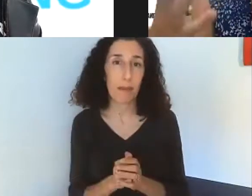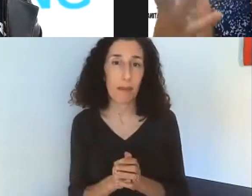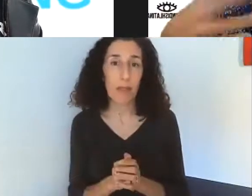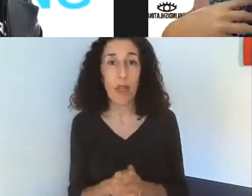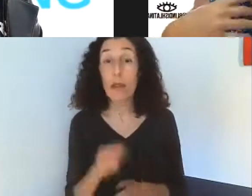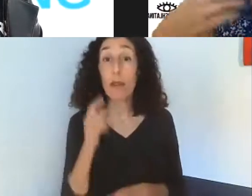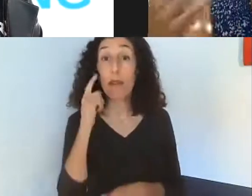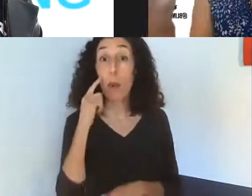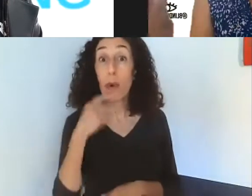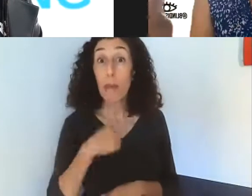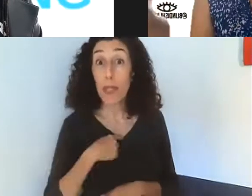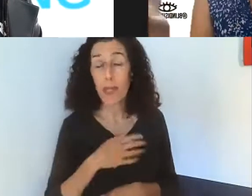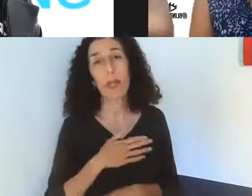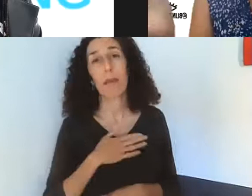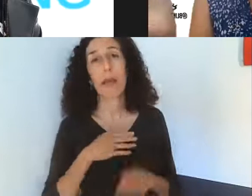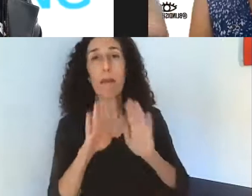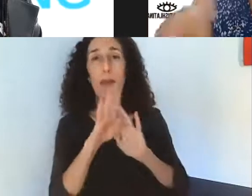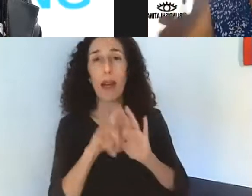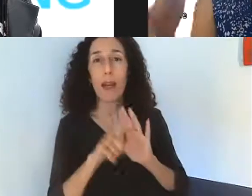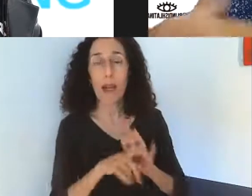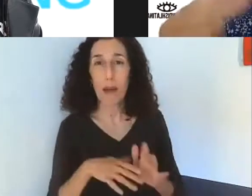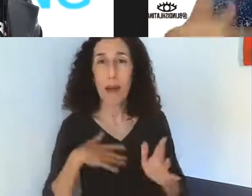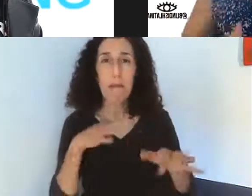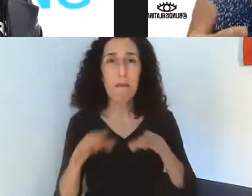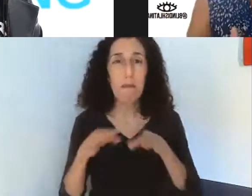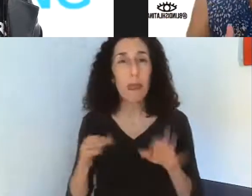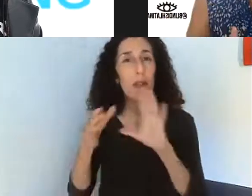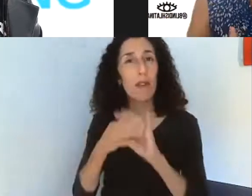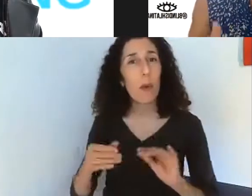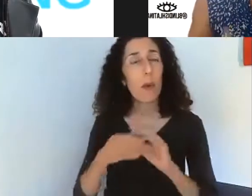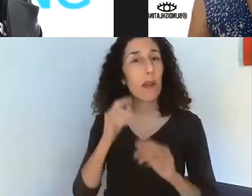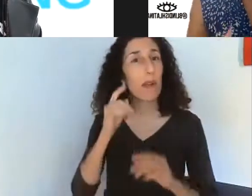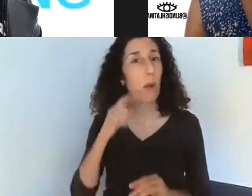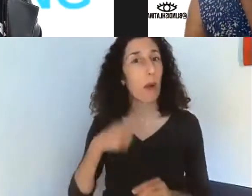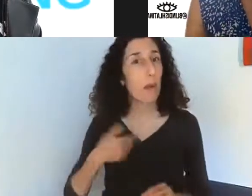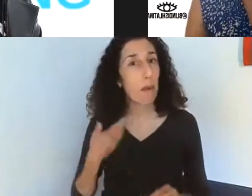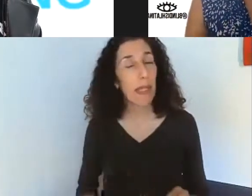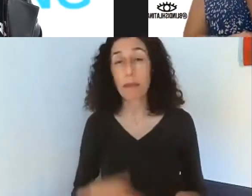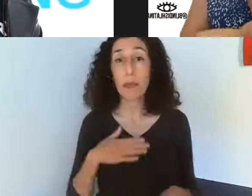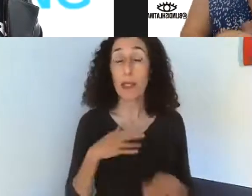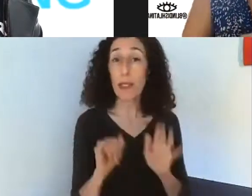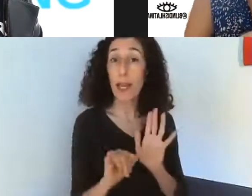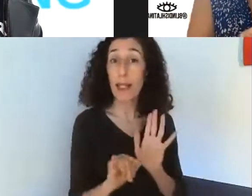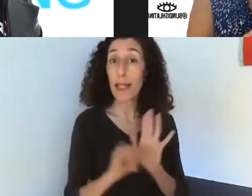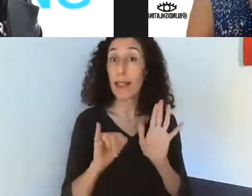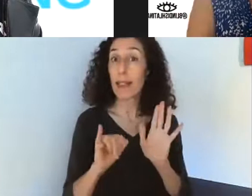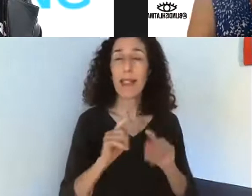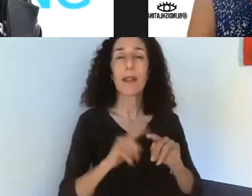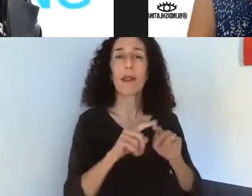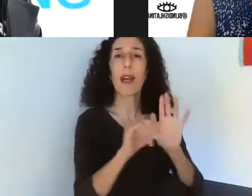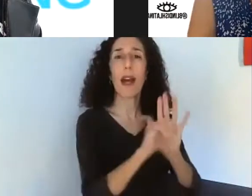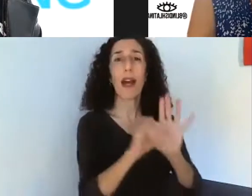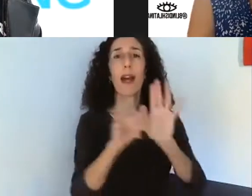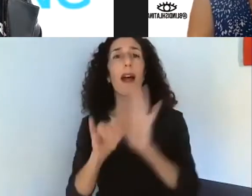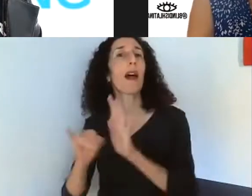for me when we're talking about intersectionality and like different parts of my identity, one thing that I was reflecting